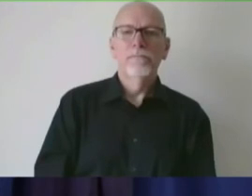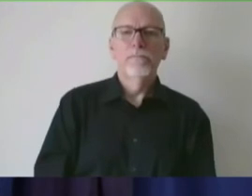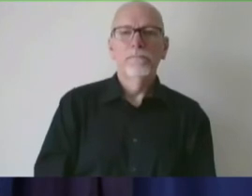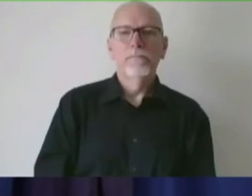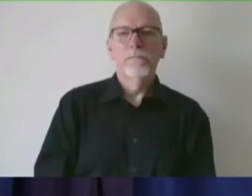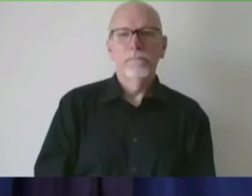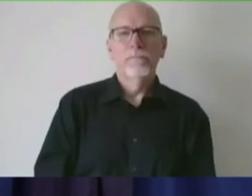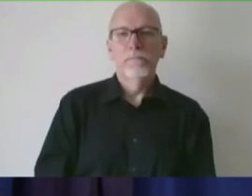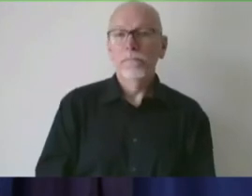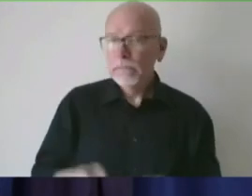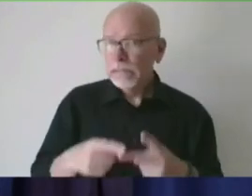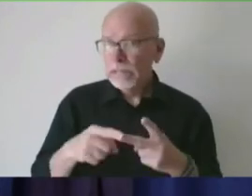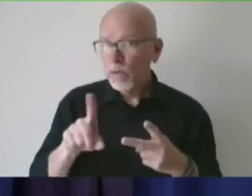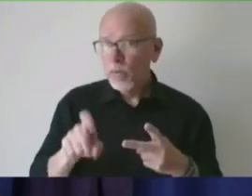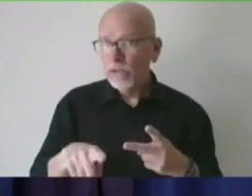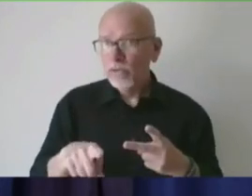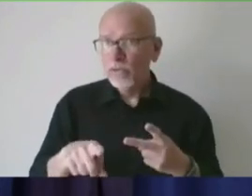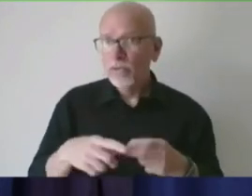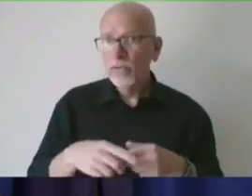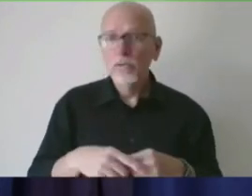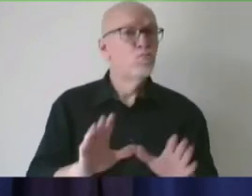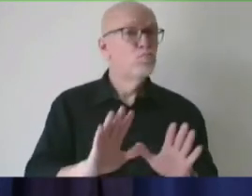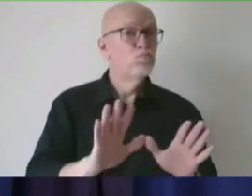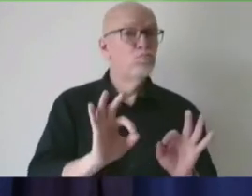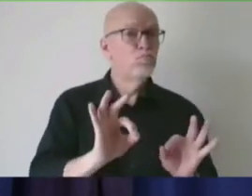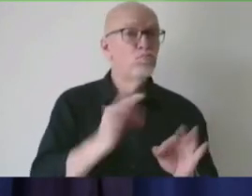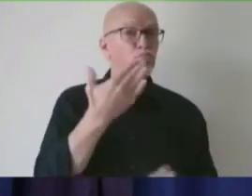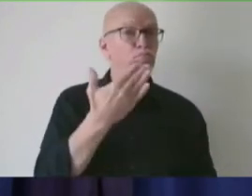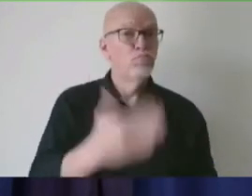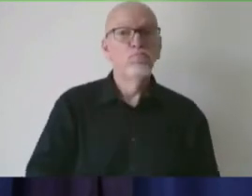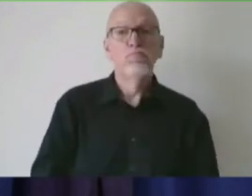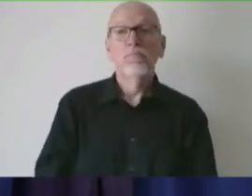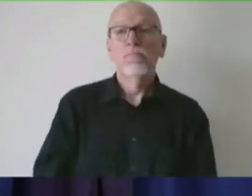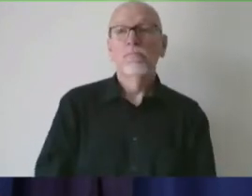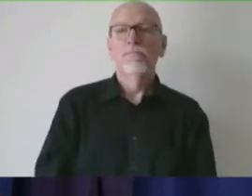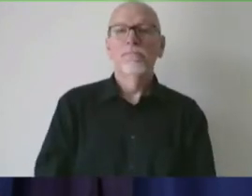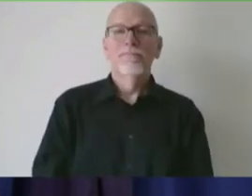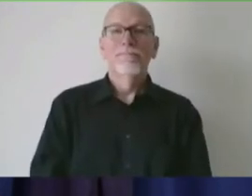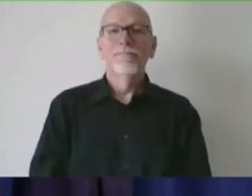Oh, did you have a second question? No, thank you.